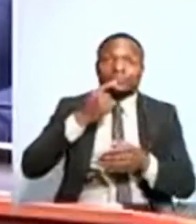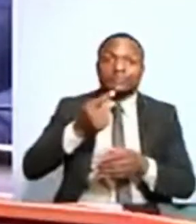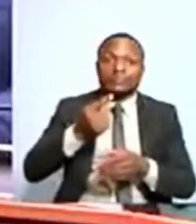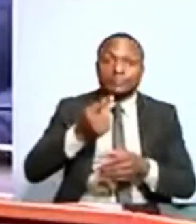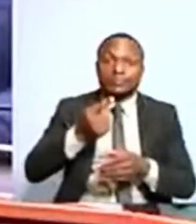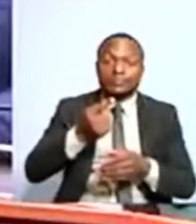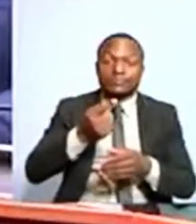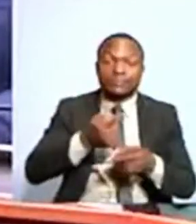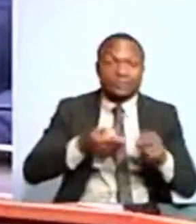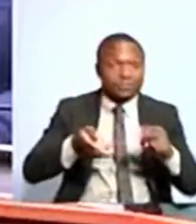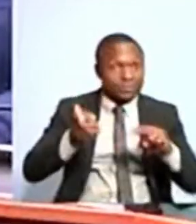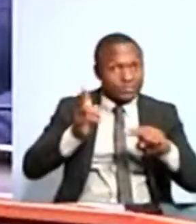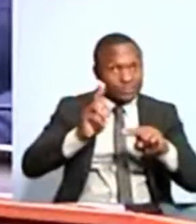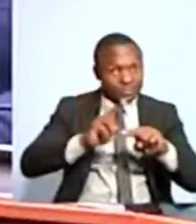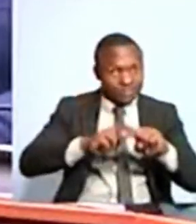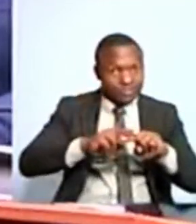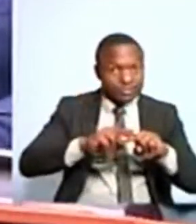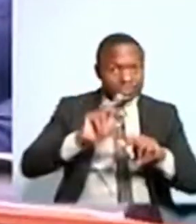dipping.